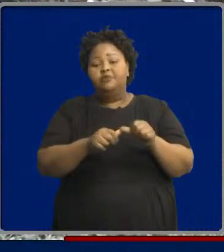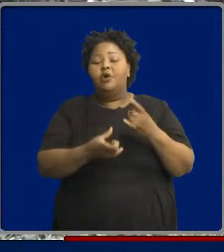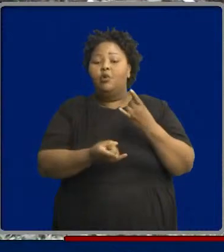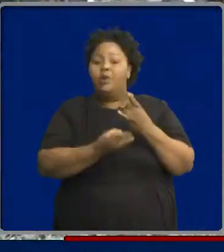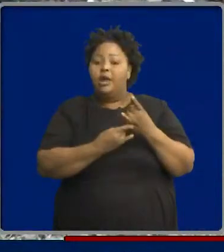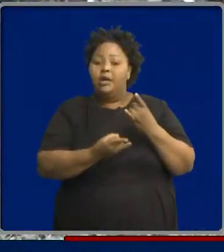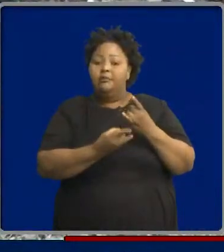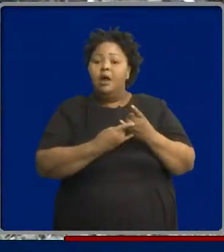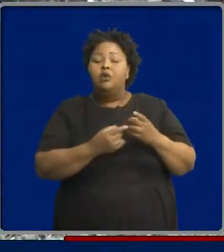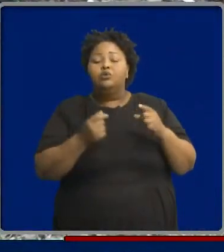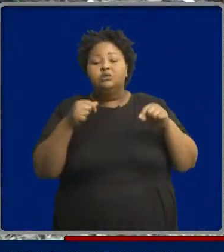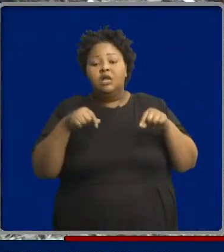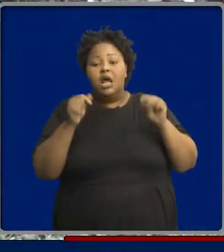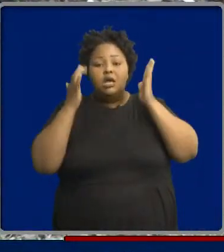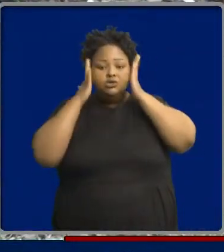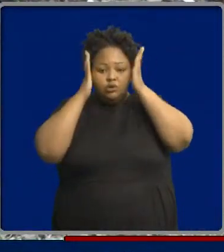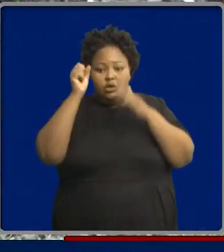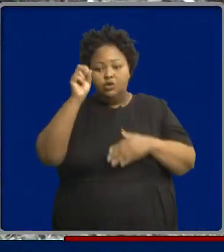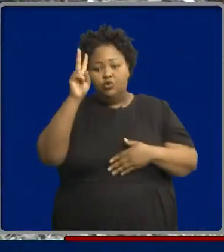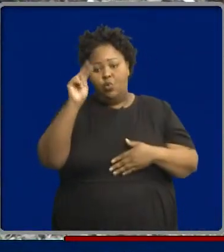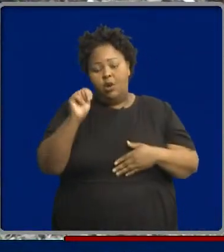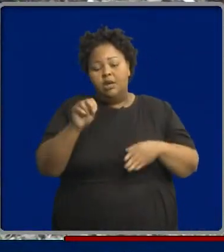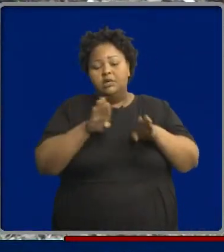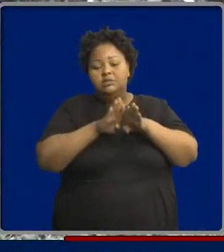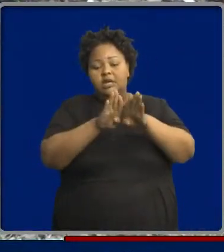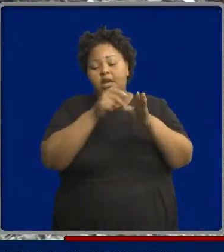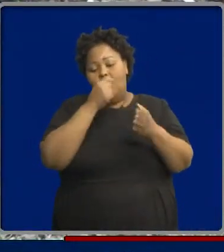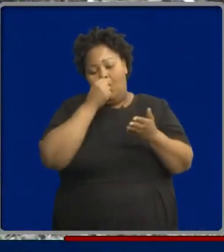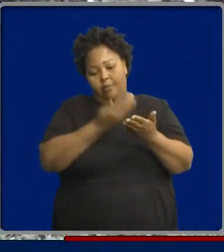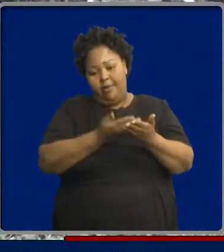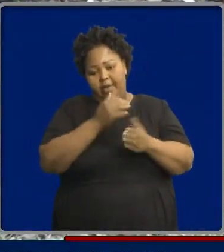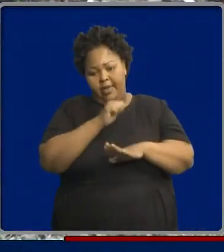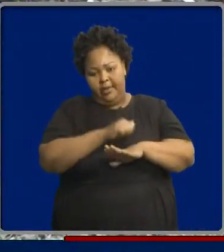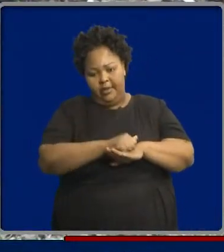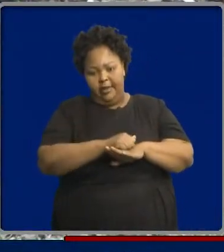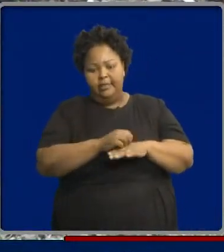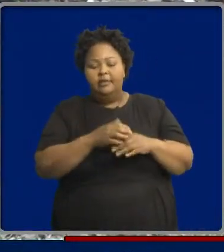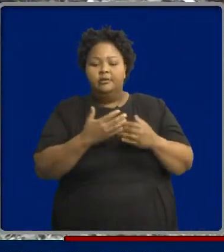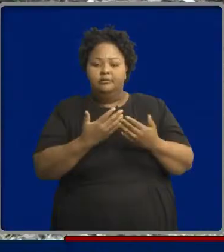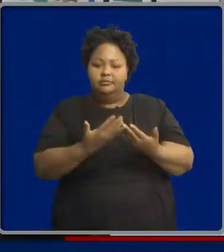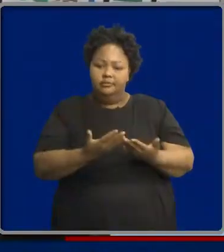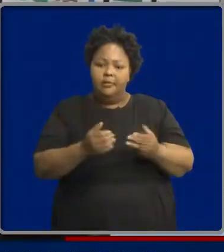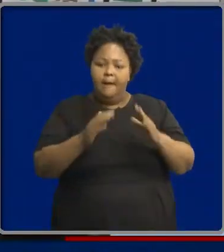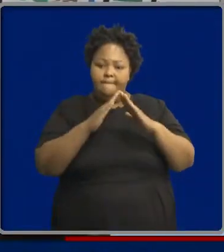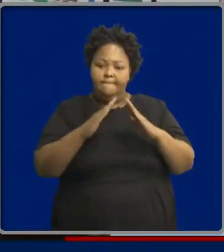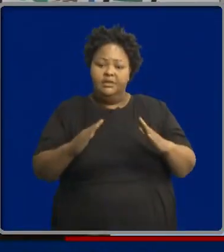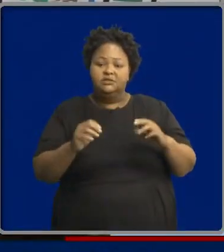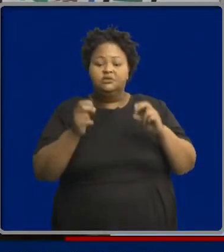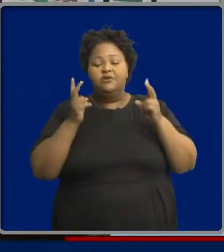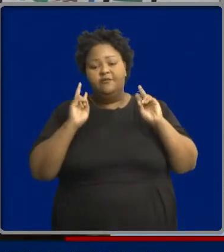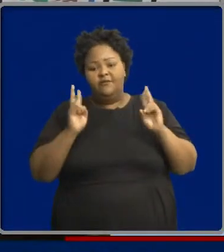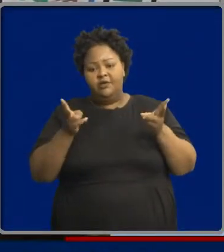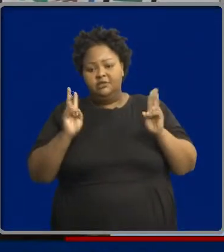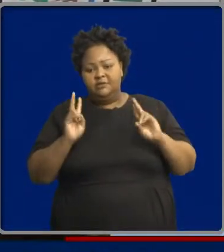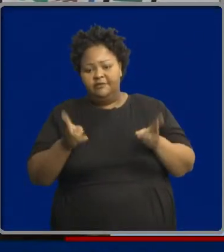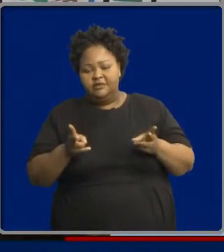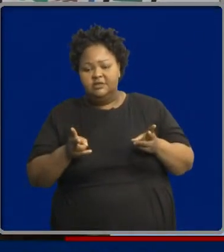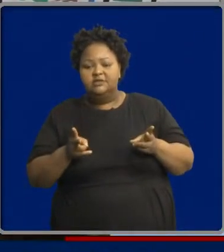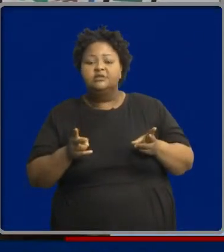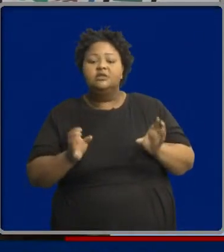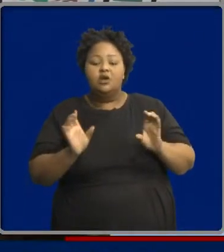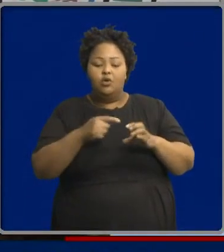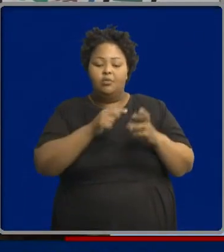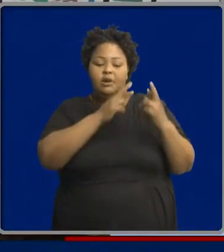safety standards. The Nuclear and Radiation Safety Bill is to be unpacked clause by clause by the Ministry together with the Honorable Committee before